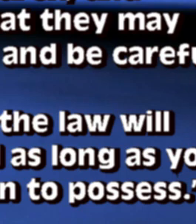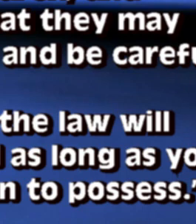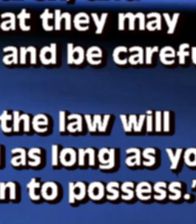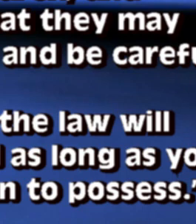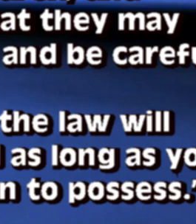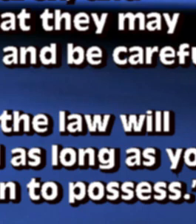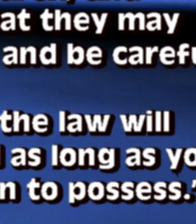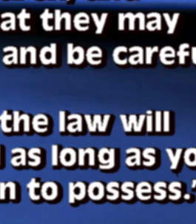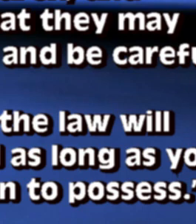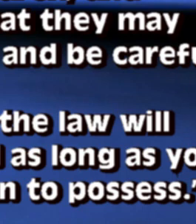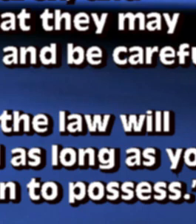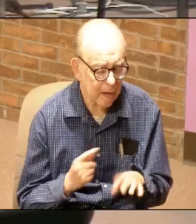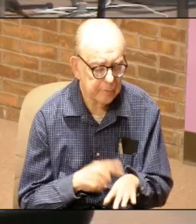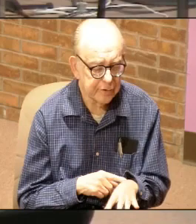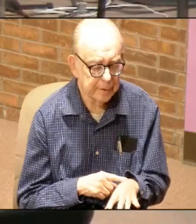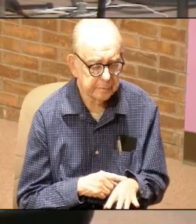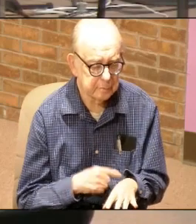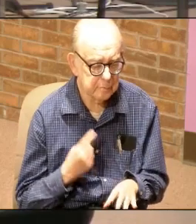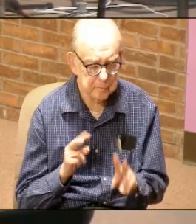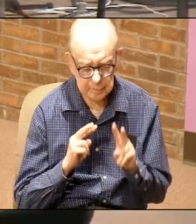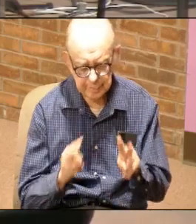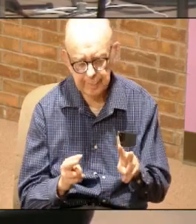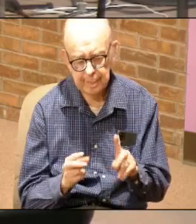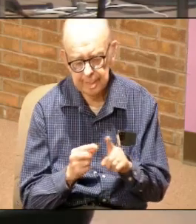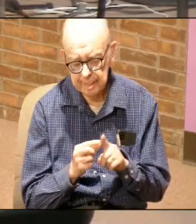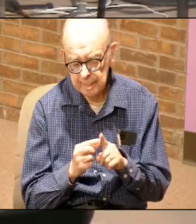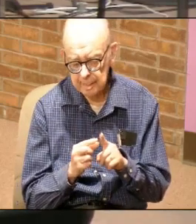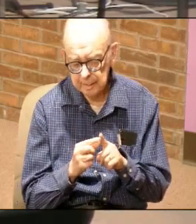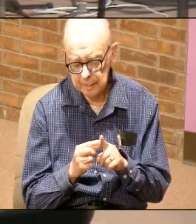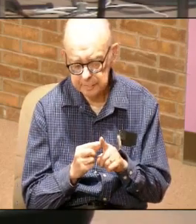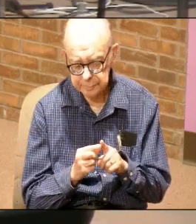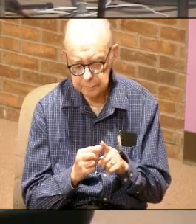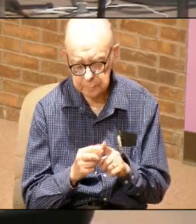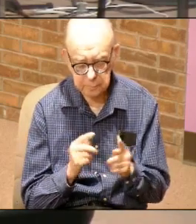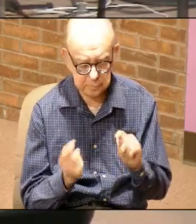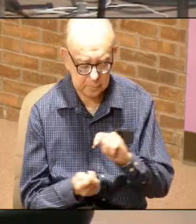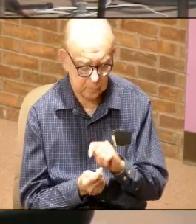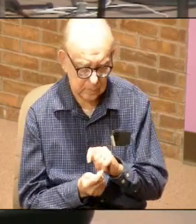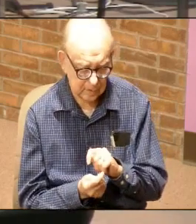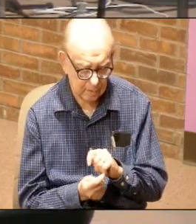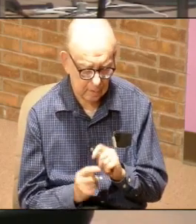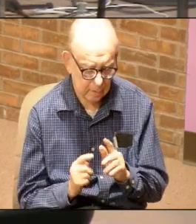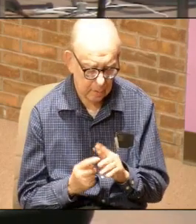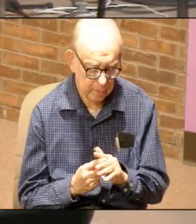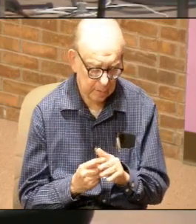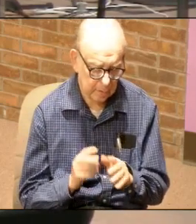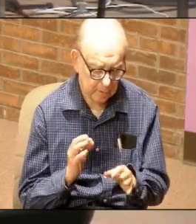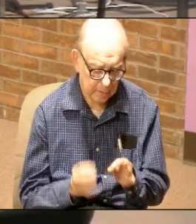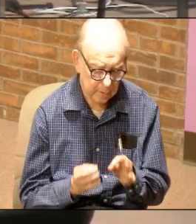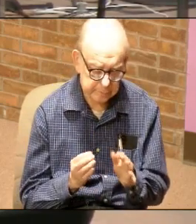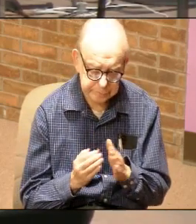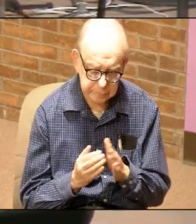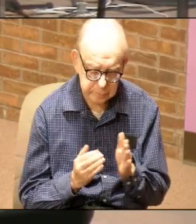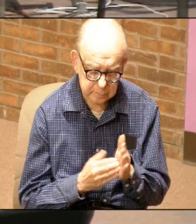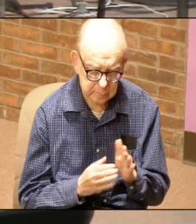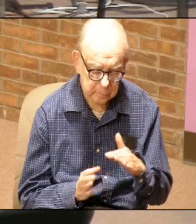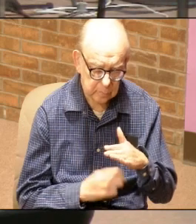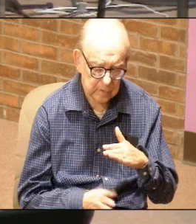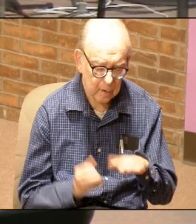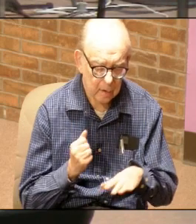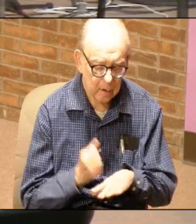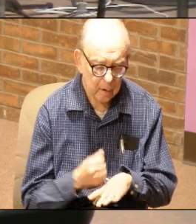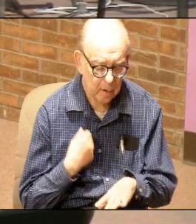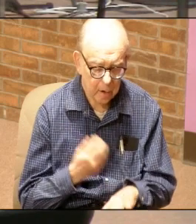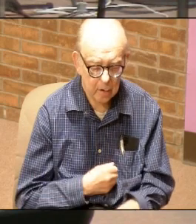And what's happened a lot of times is when we look at the words that they get translated to, we begin to interpret the message based upon